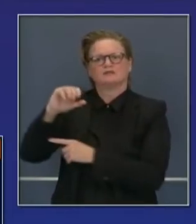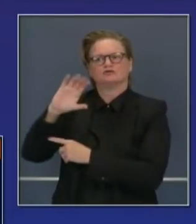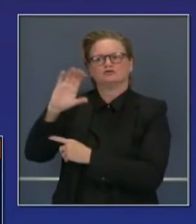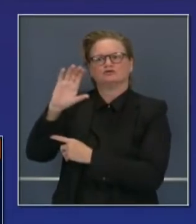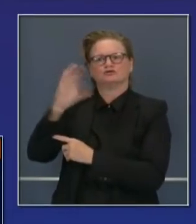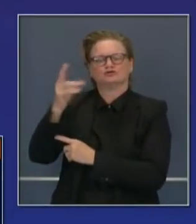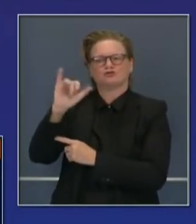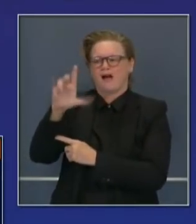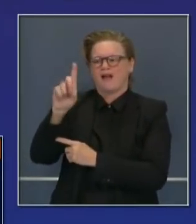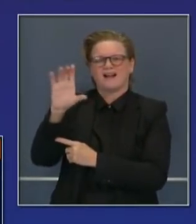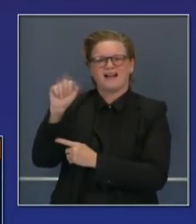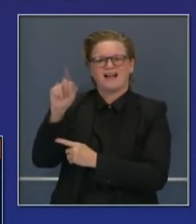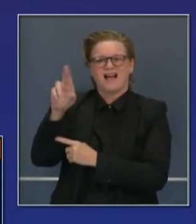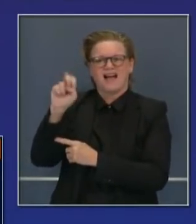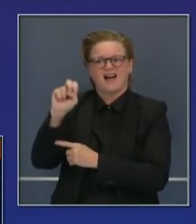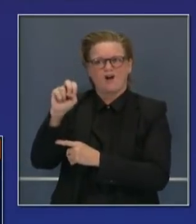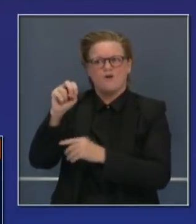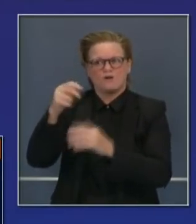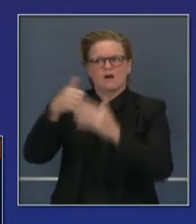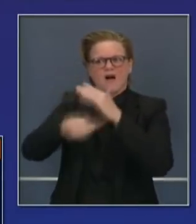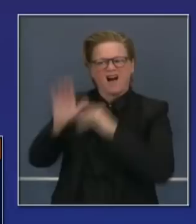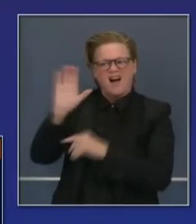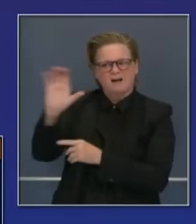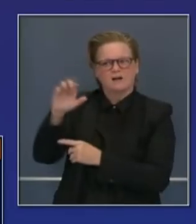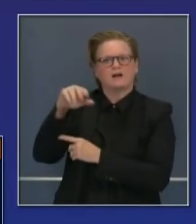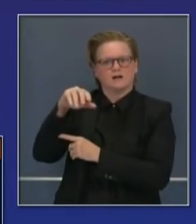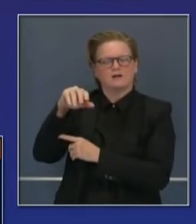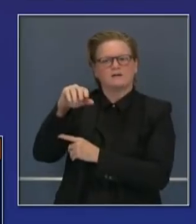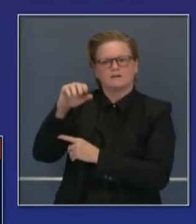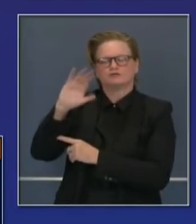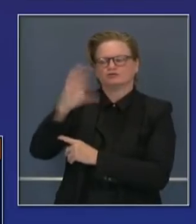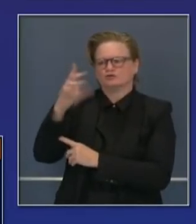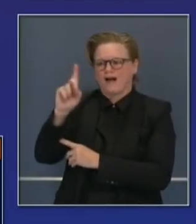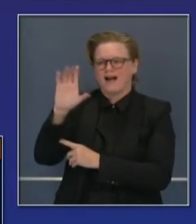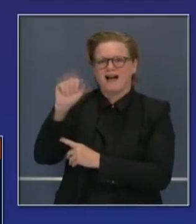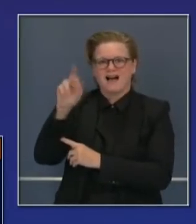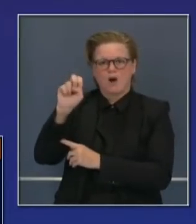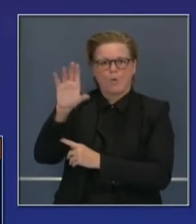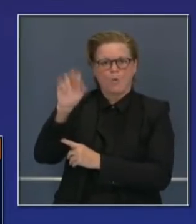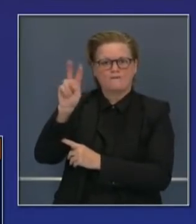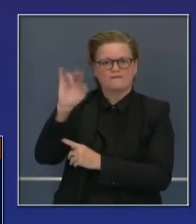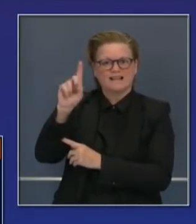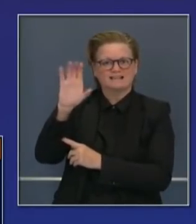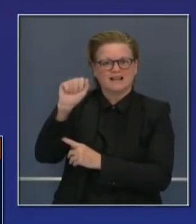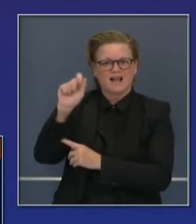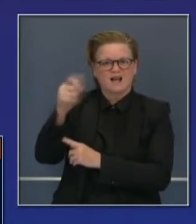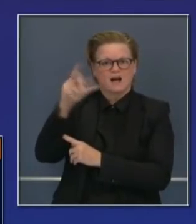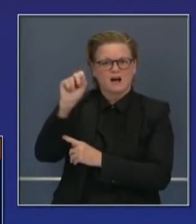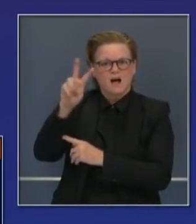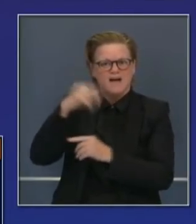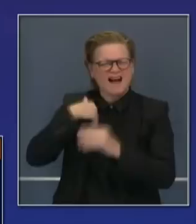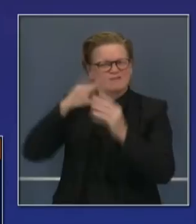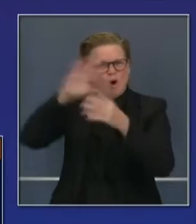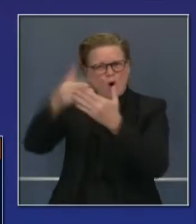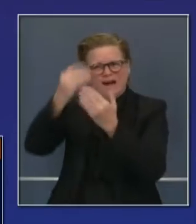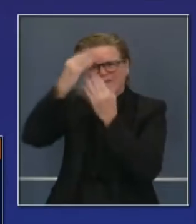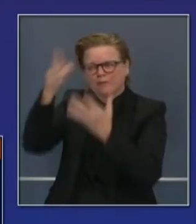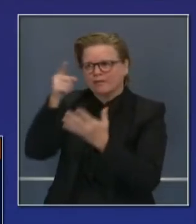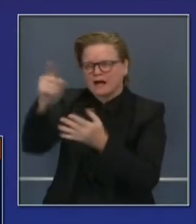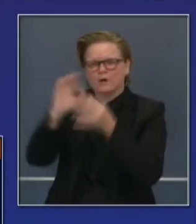mychildcare.ca.gov website, where we created this portal to provide more information and more supports for